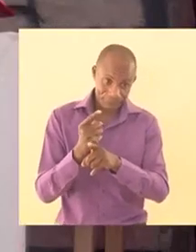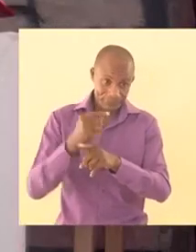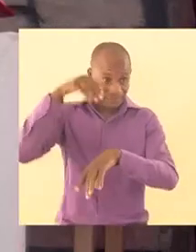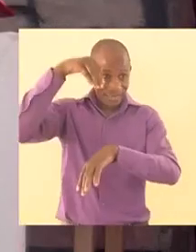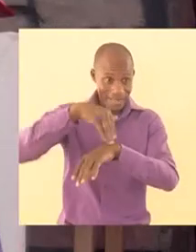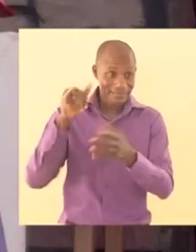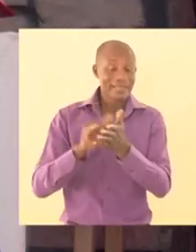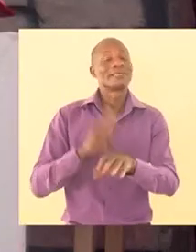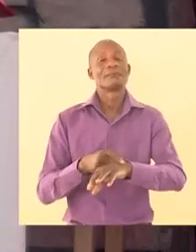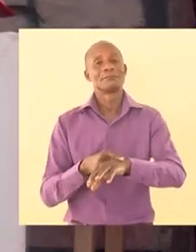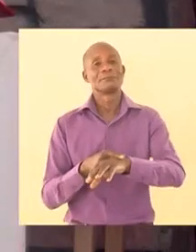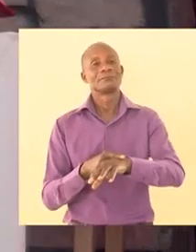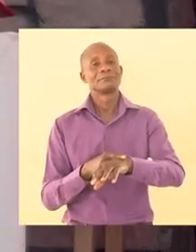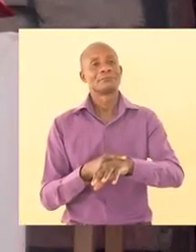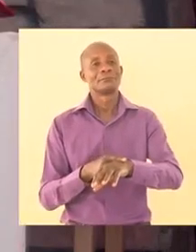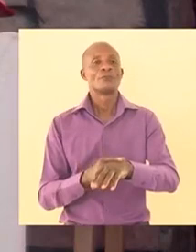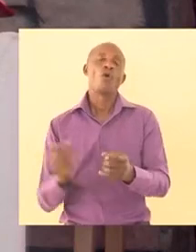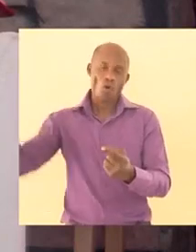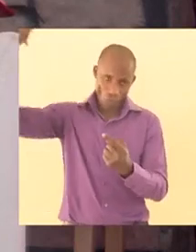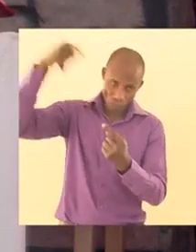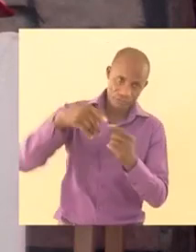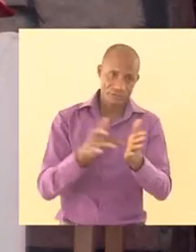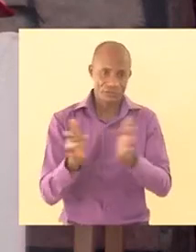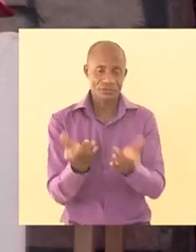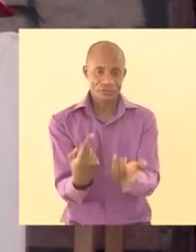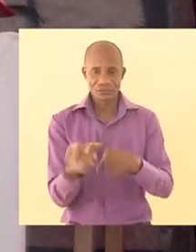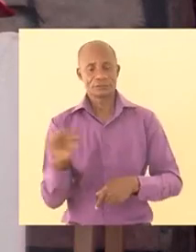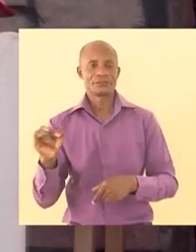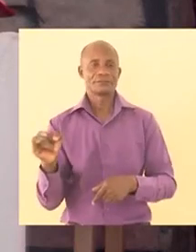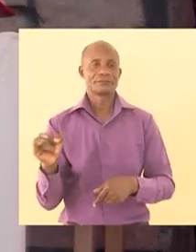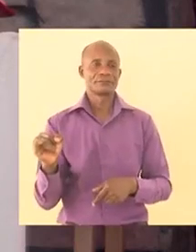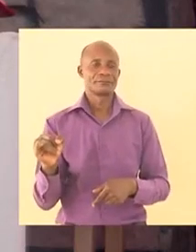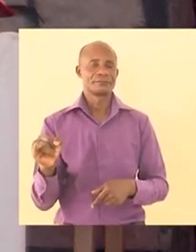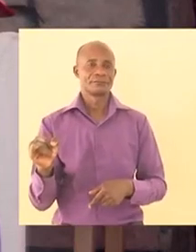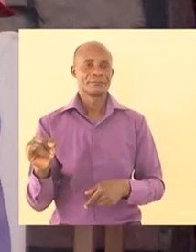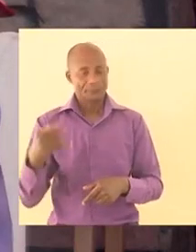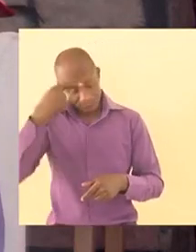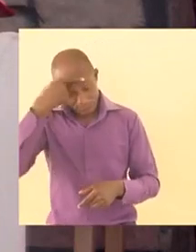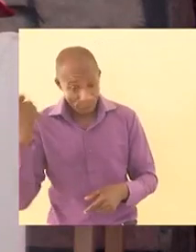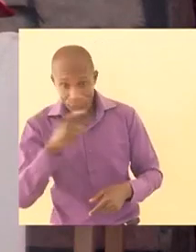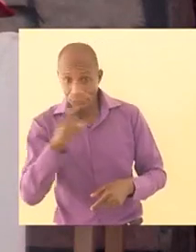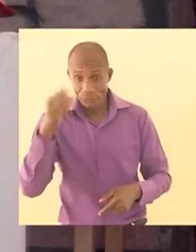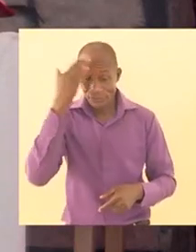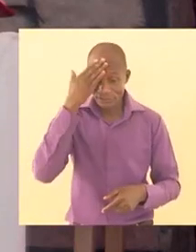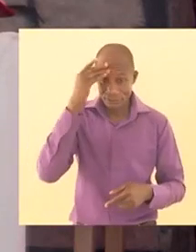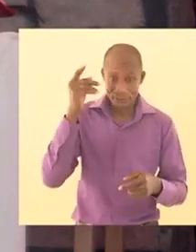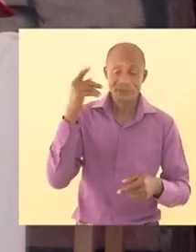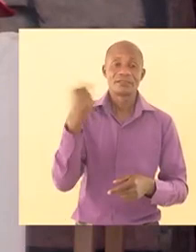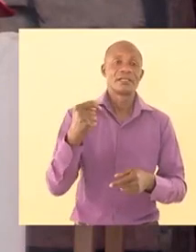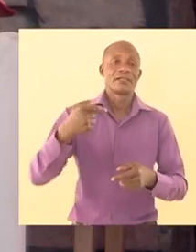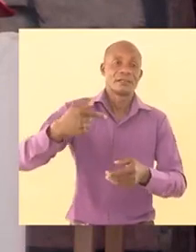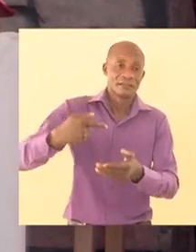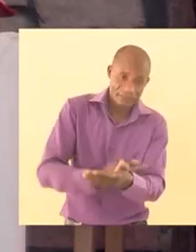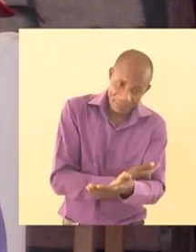Azubike, they were legal until Jesus' coming. They were legal. Because you needed the rams